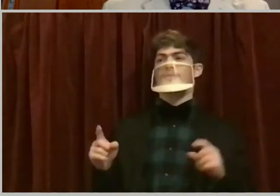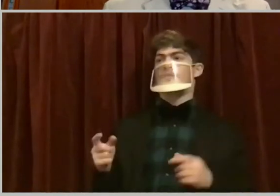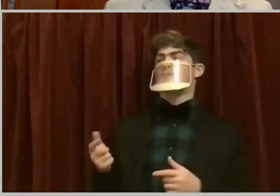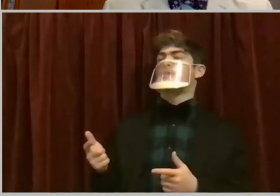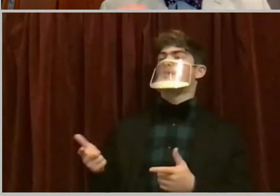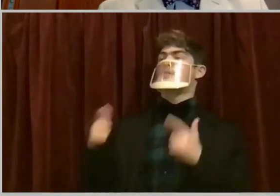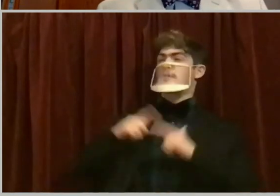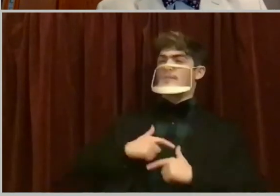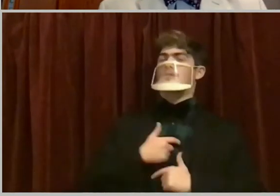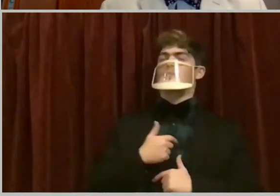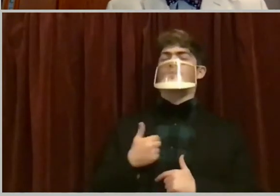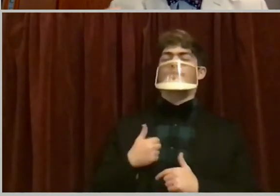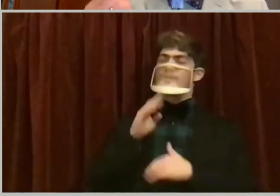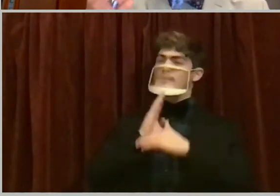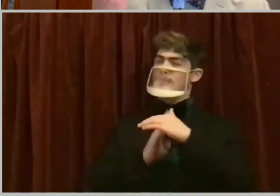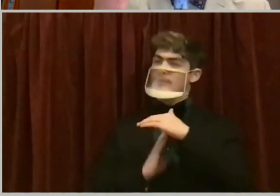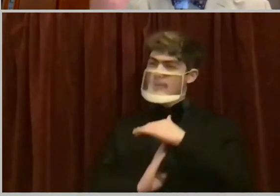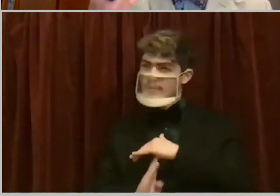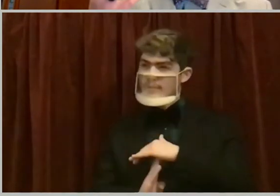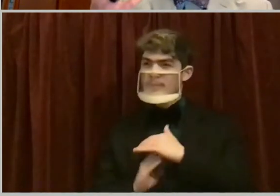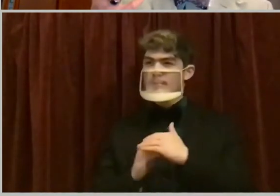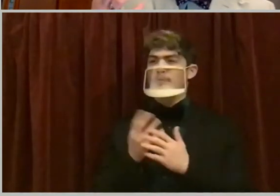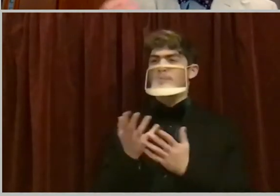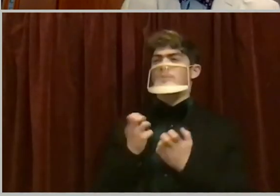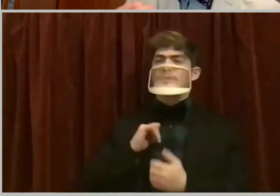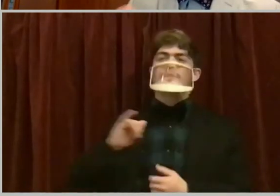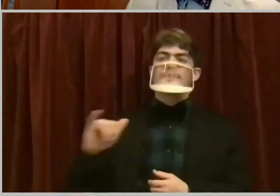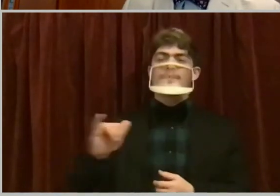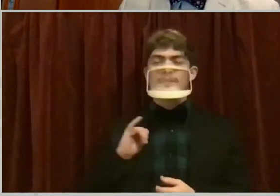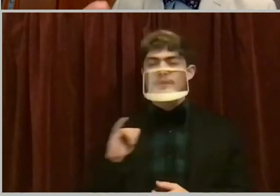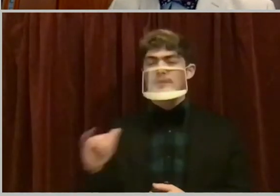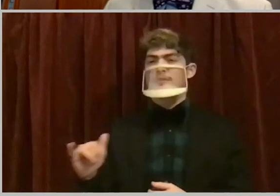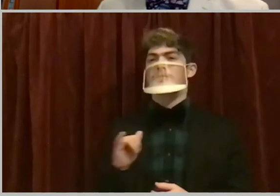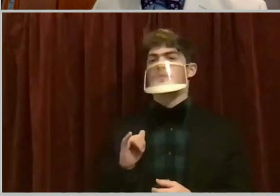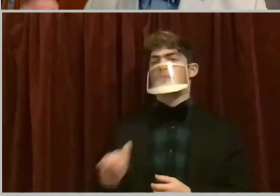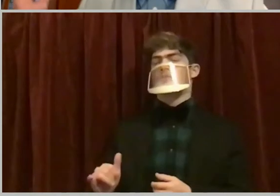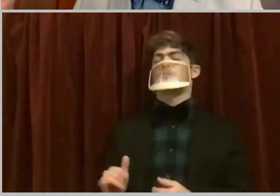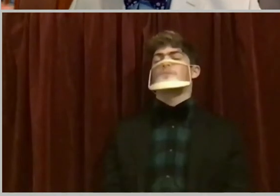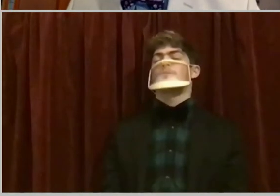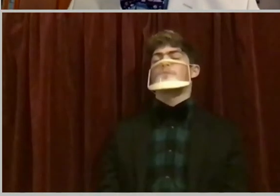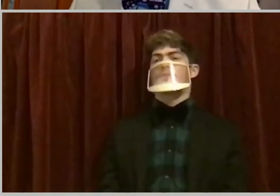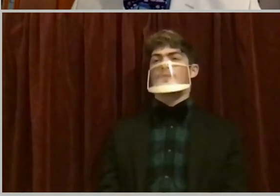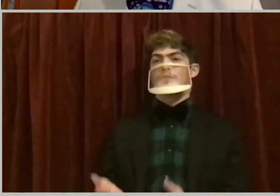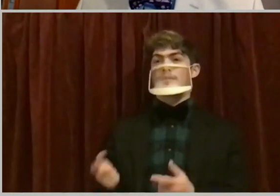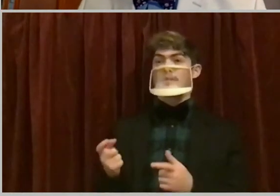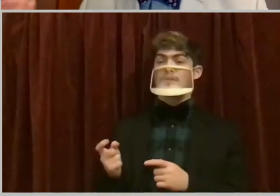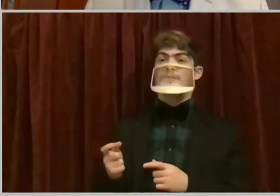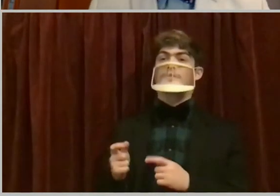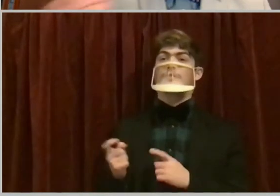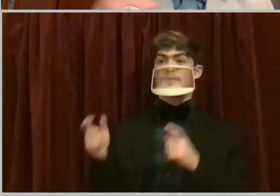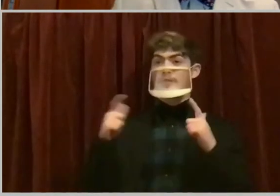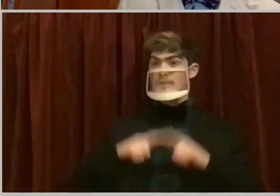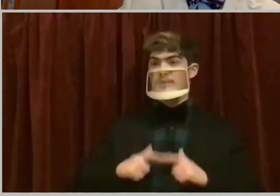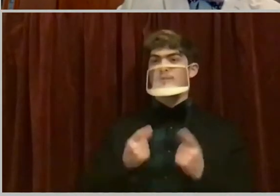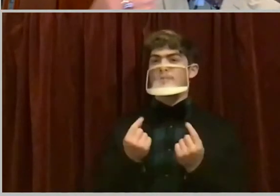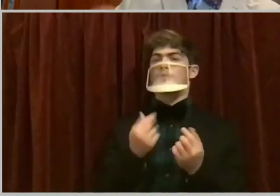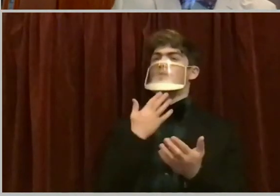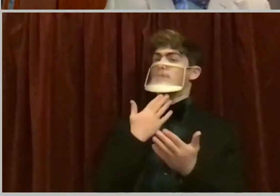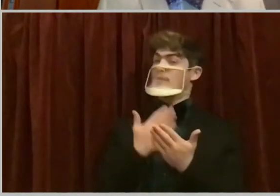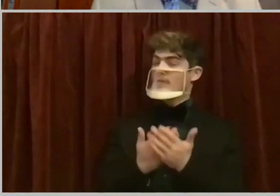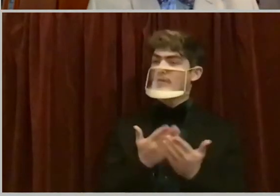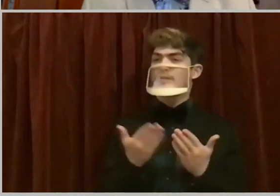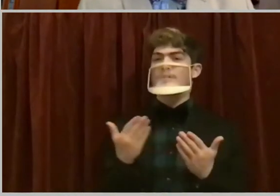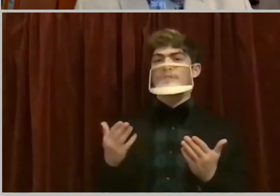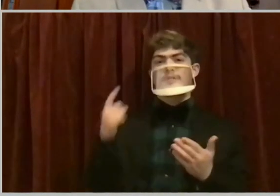humility. Compassion makes us sober and leads us to doing good things for us and